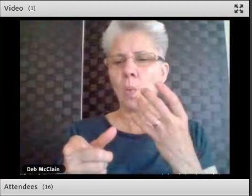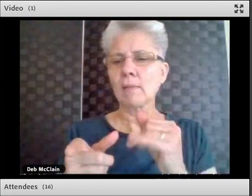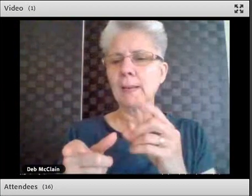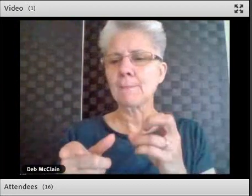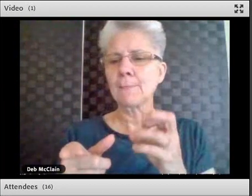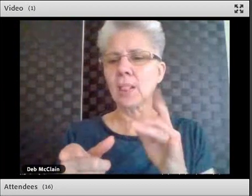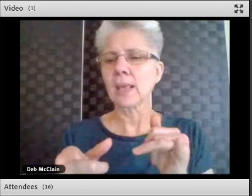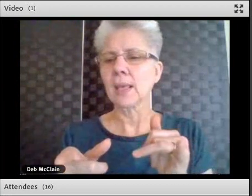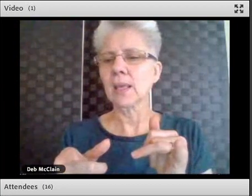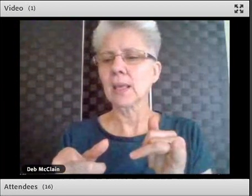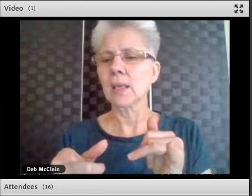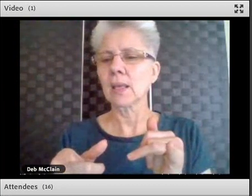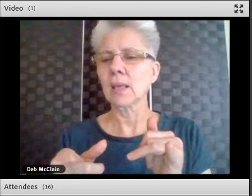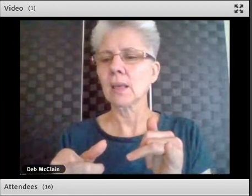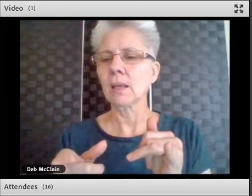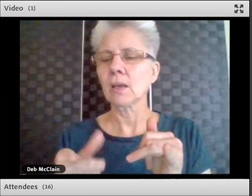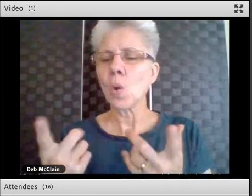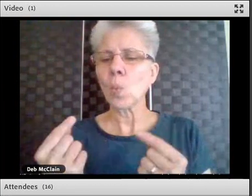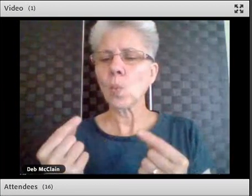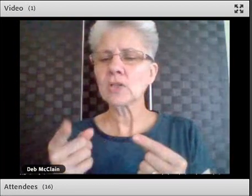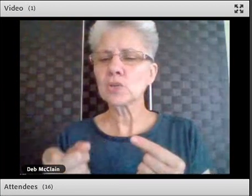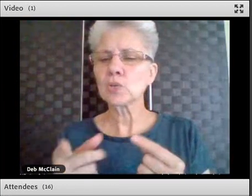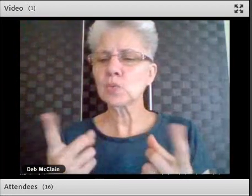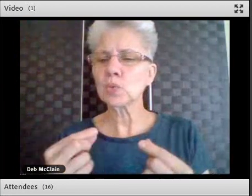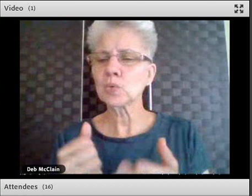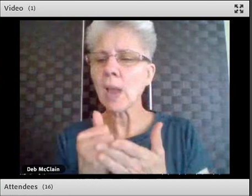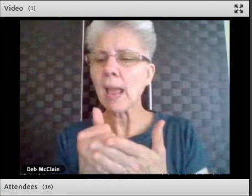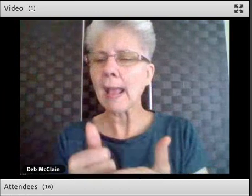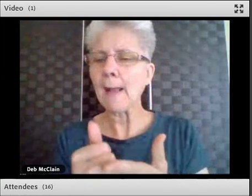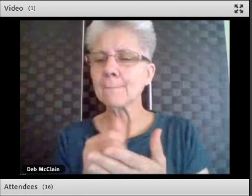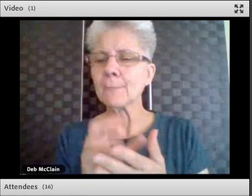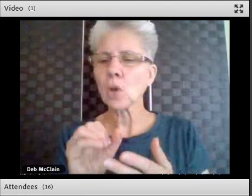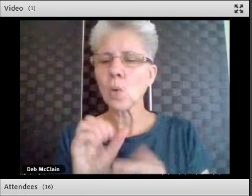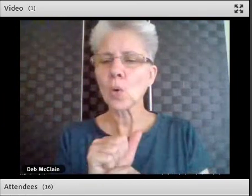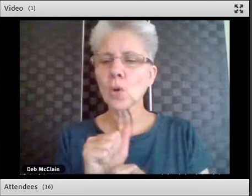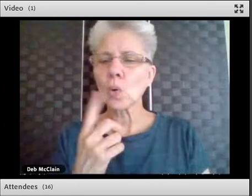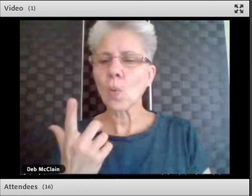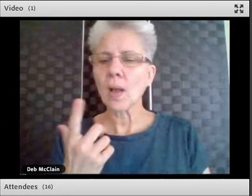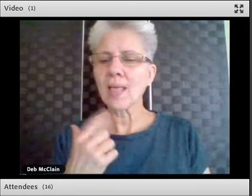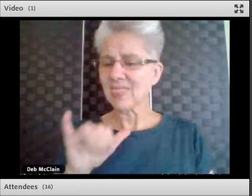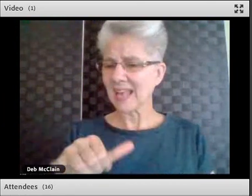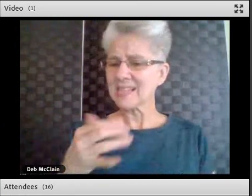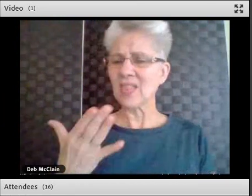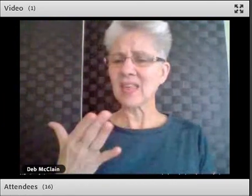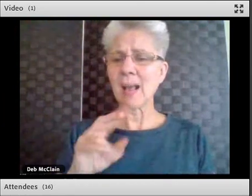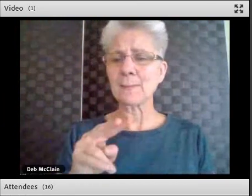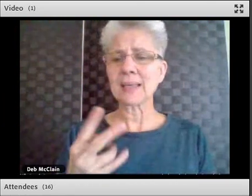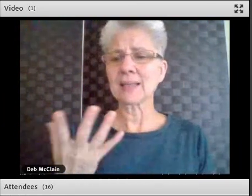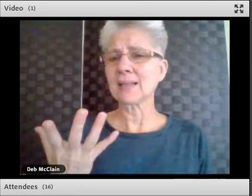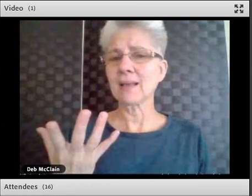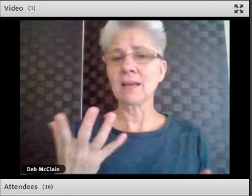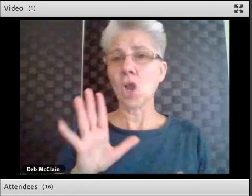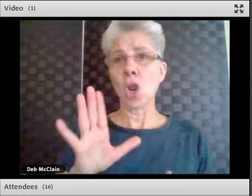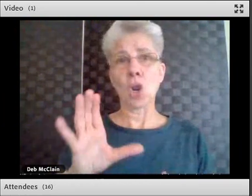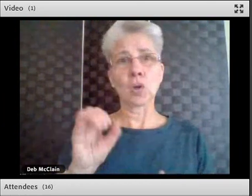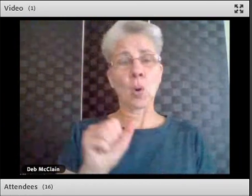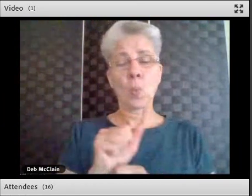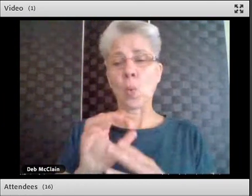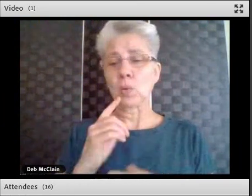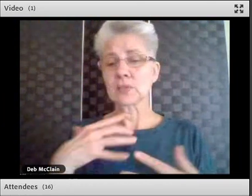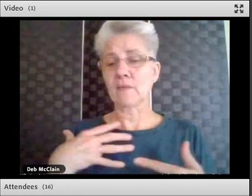Kimberly. So what did you guys do to help your coworker? And that's the thing. I mean, her coworker